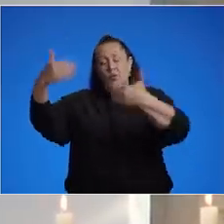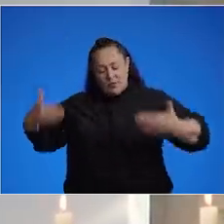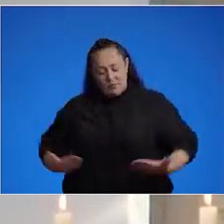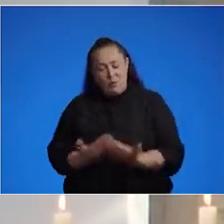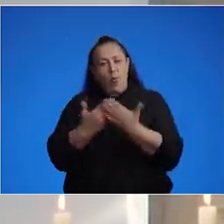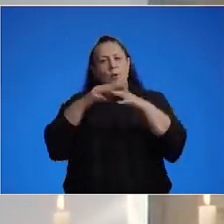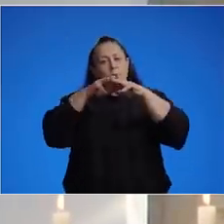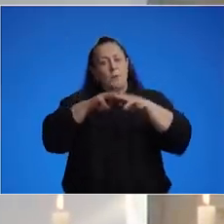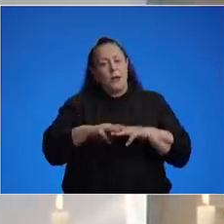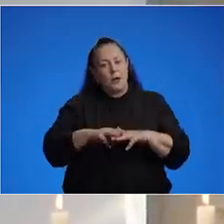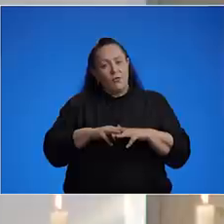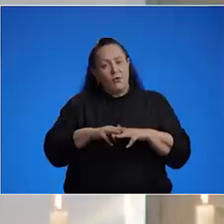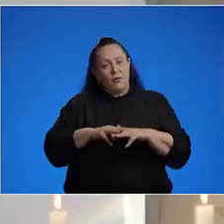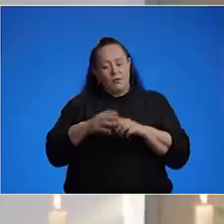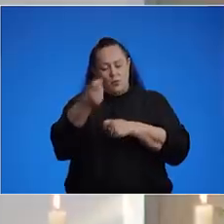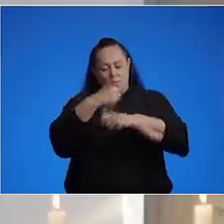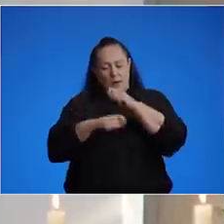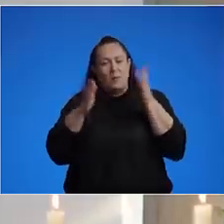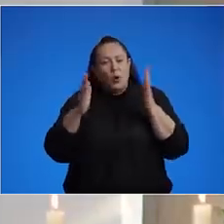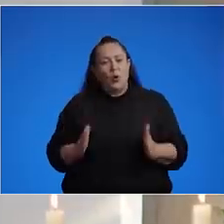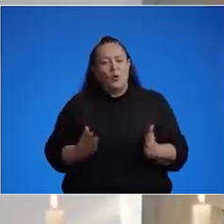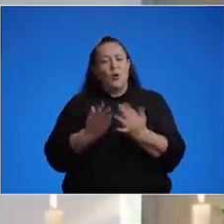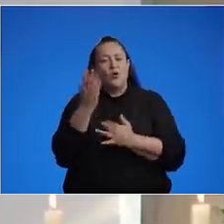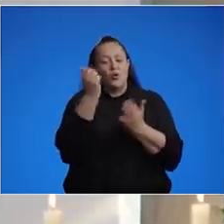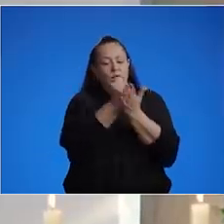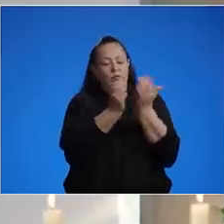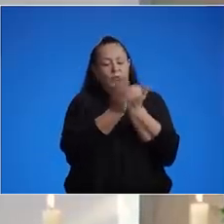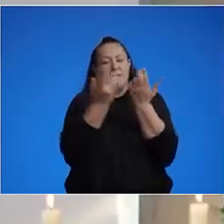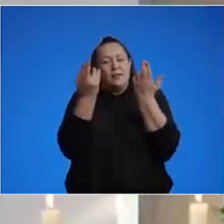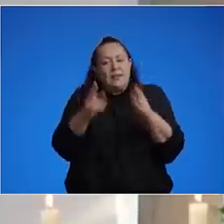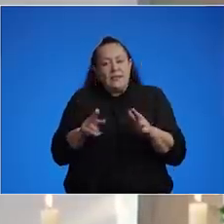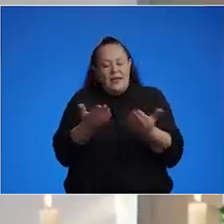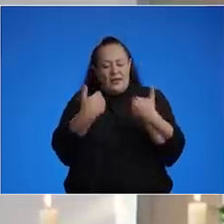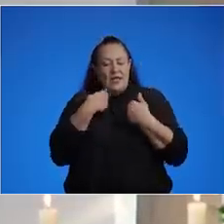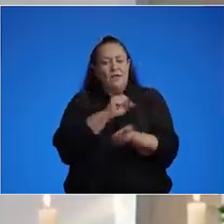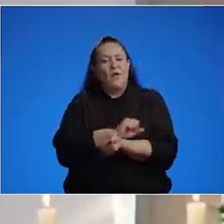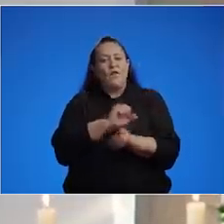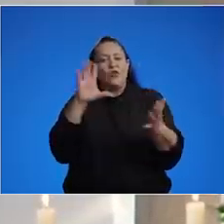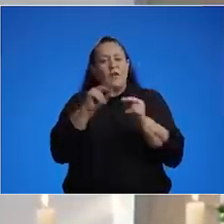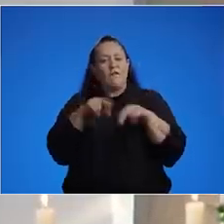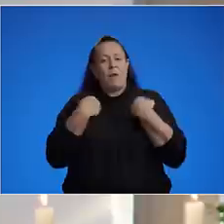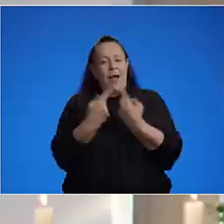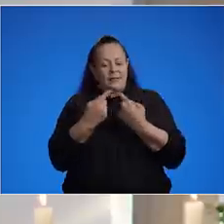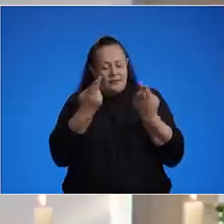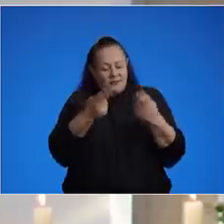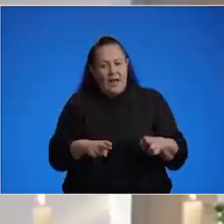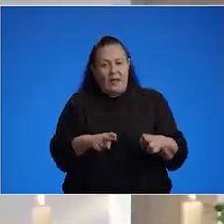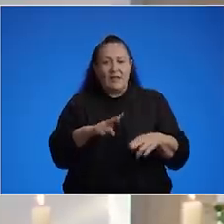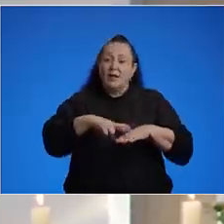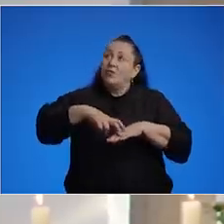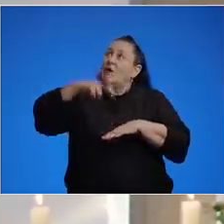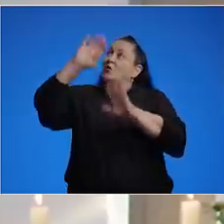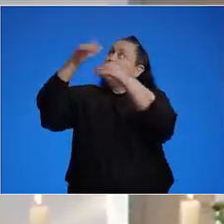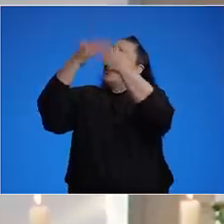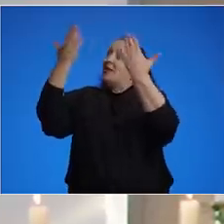born of the Virgin. By the passion of the cross, He freed us from unending death. And by rising from